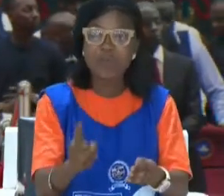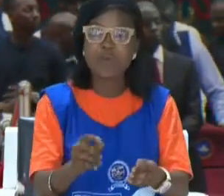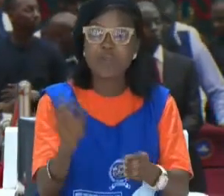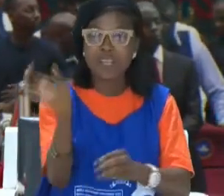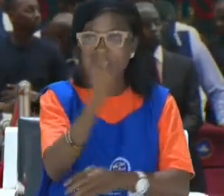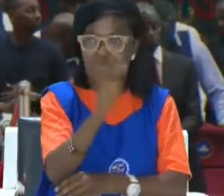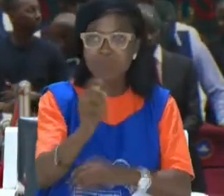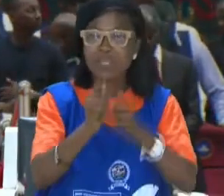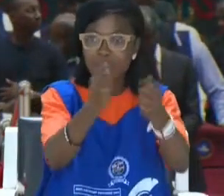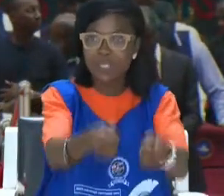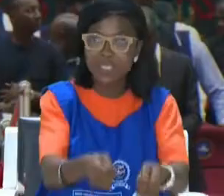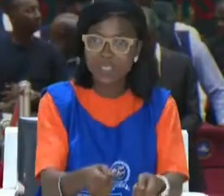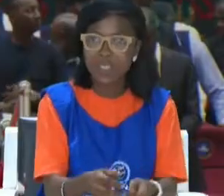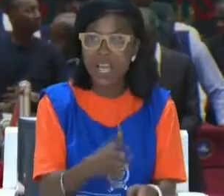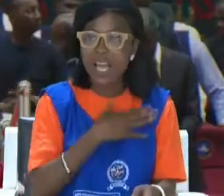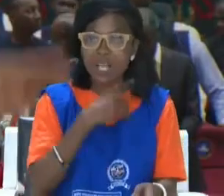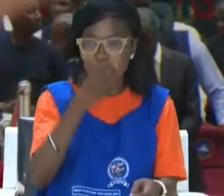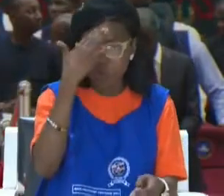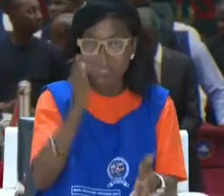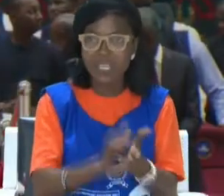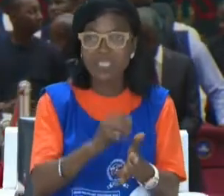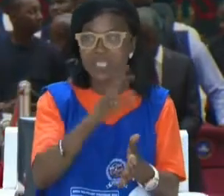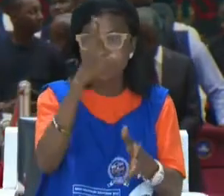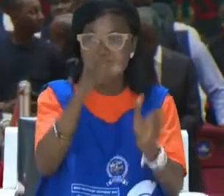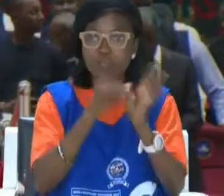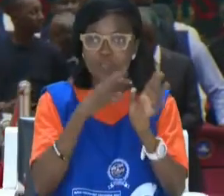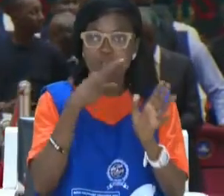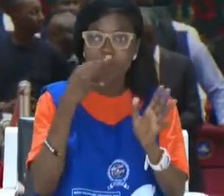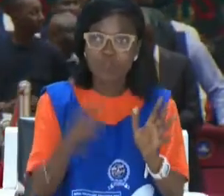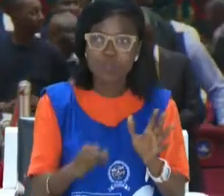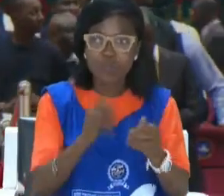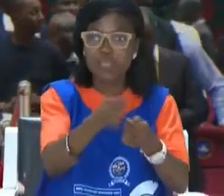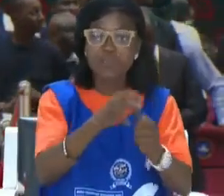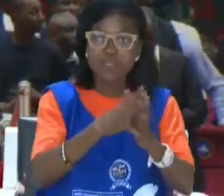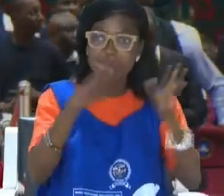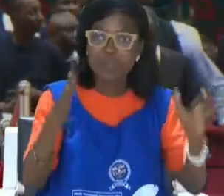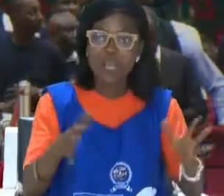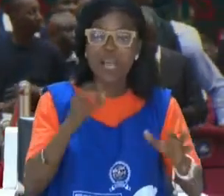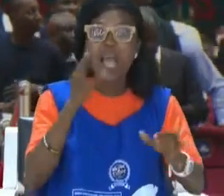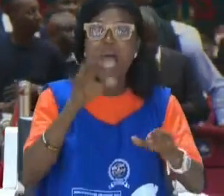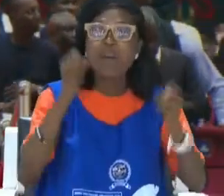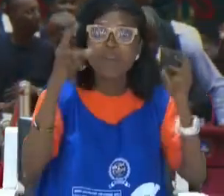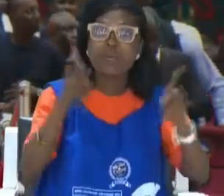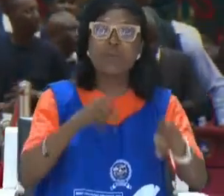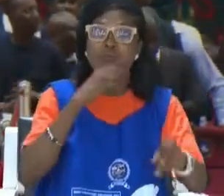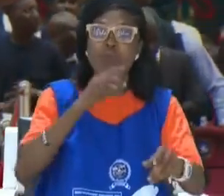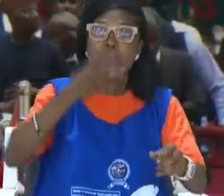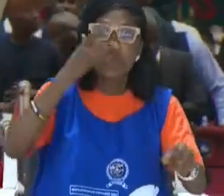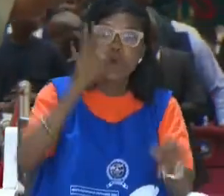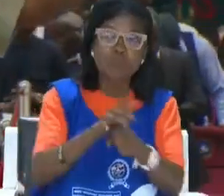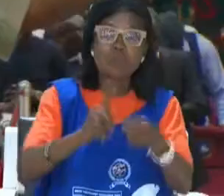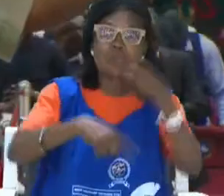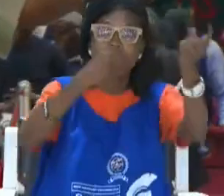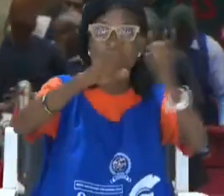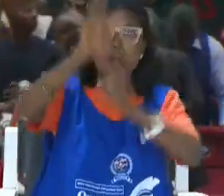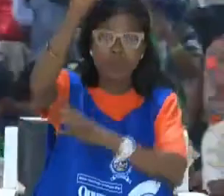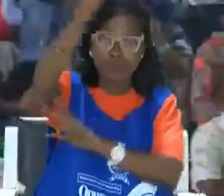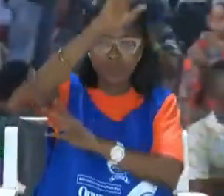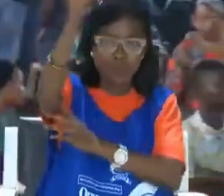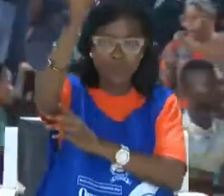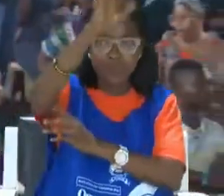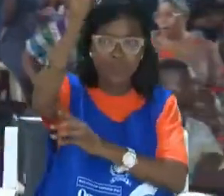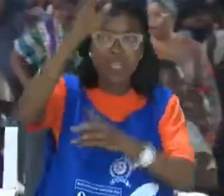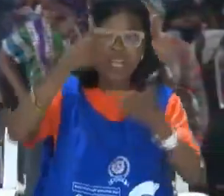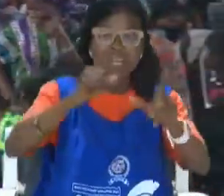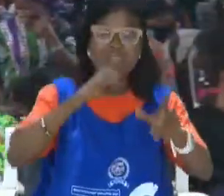to yours. So how many of us will say we will go all out and advertise the coming Congress? Let me